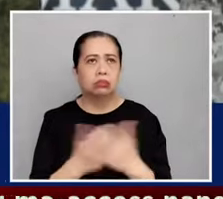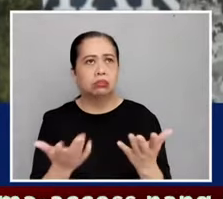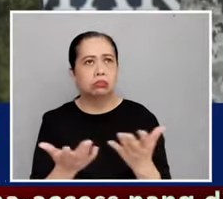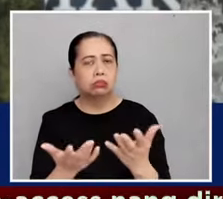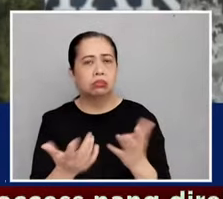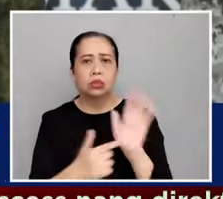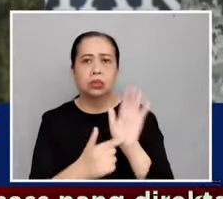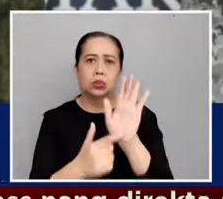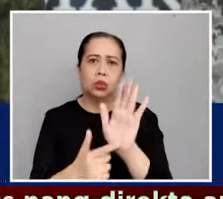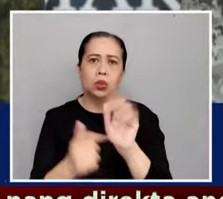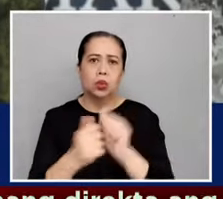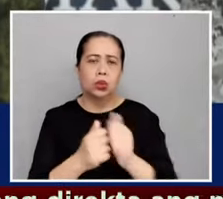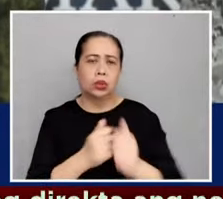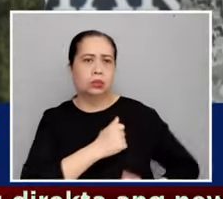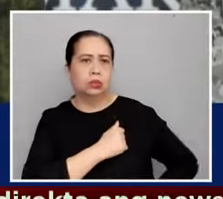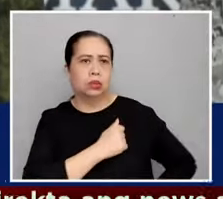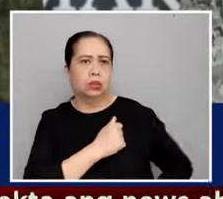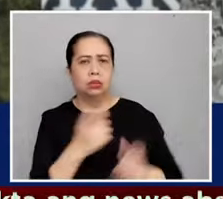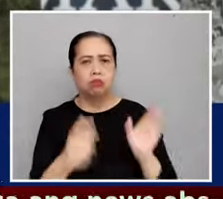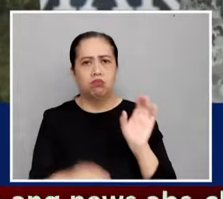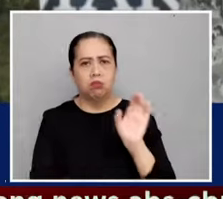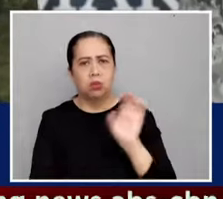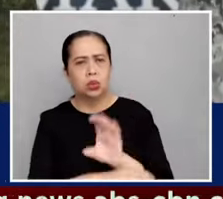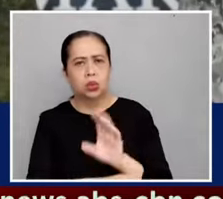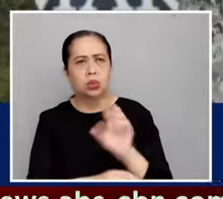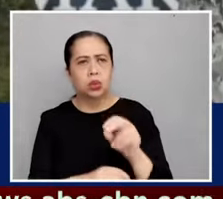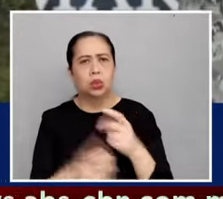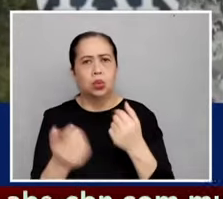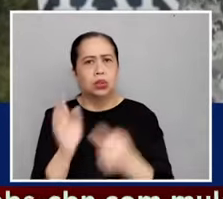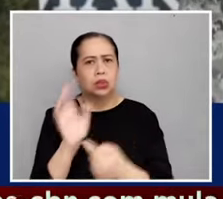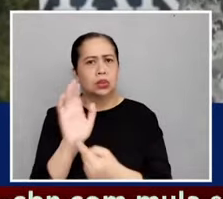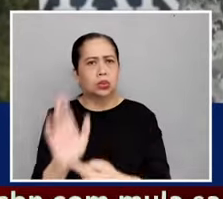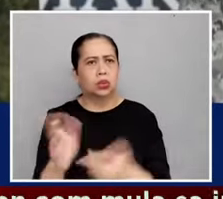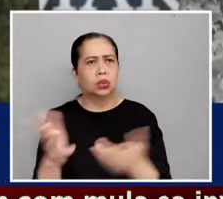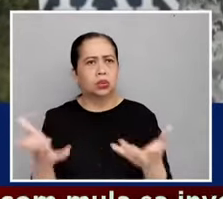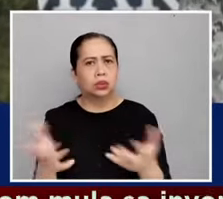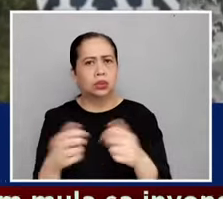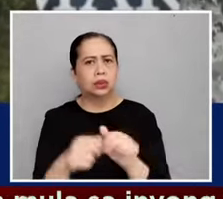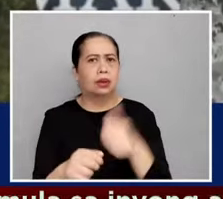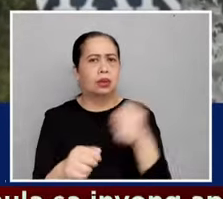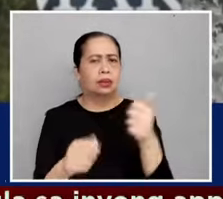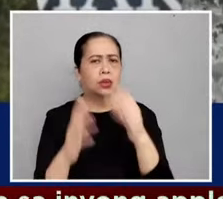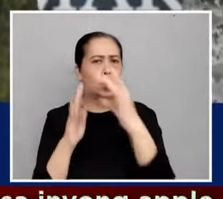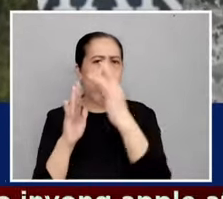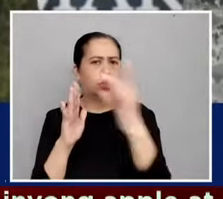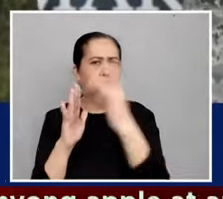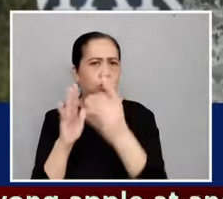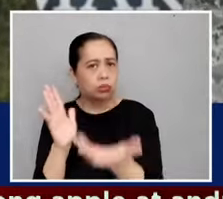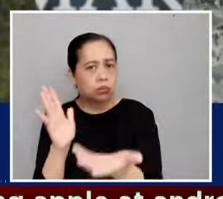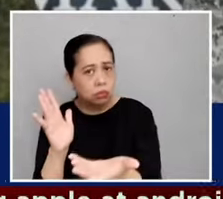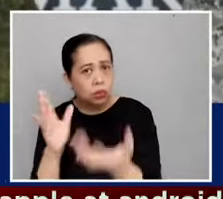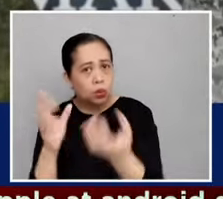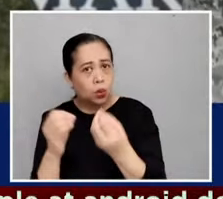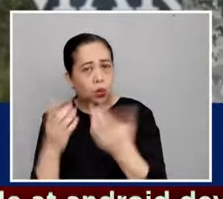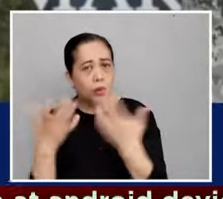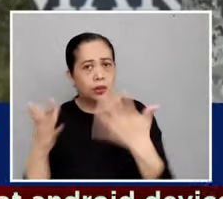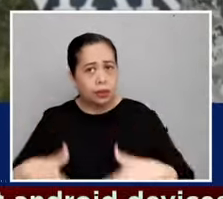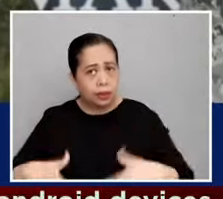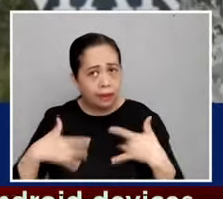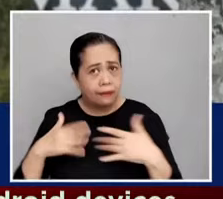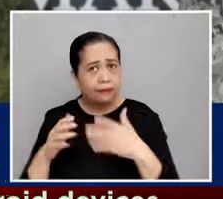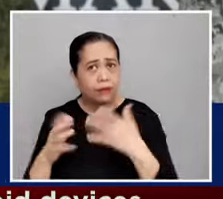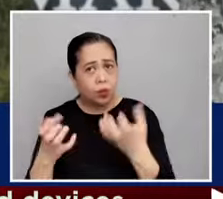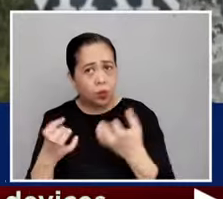presenting them with a military force, we are presenting them with other options. We are presenting them with a life